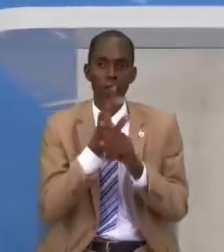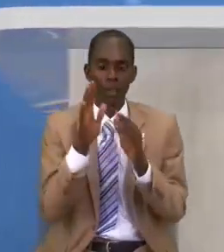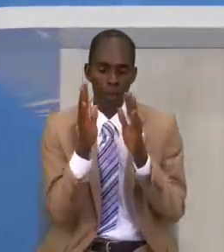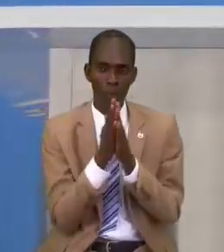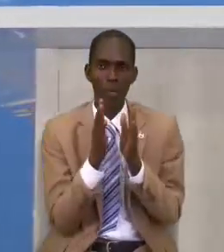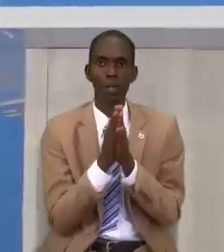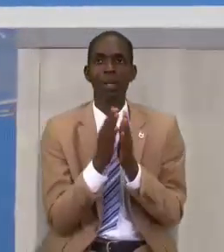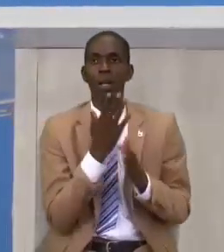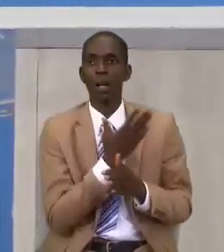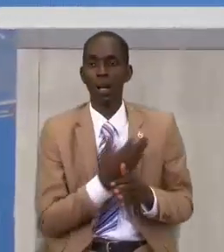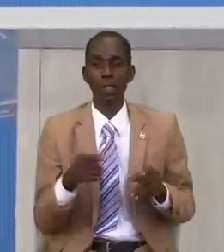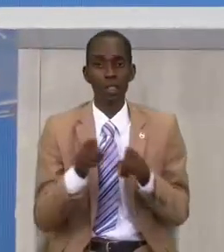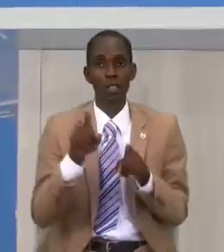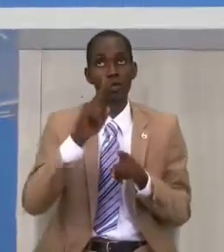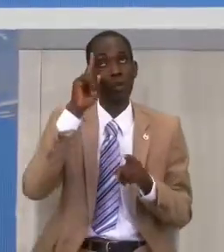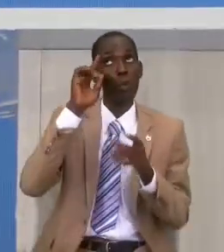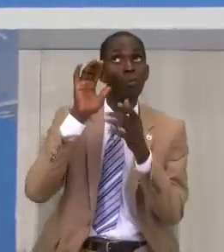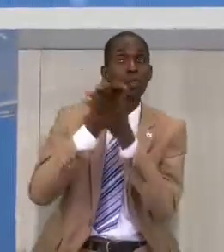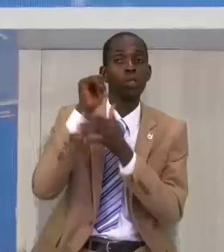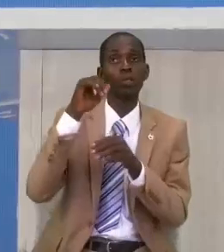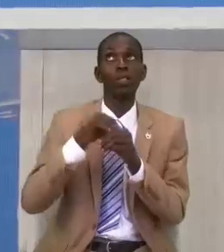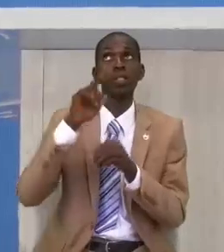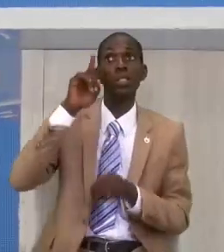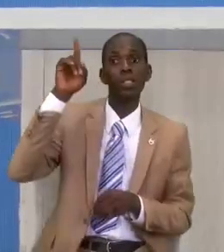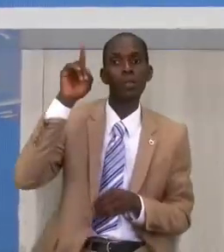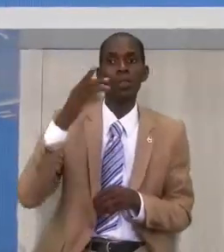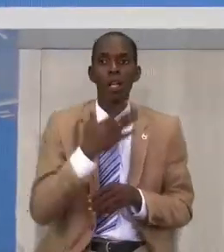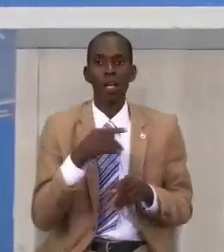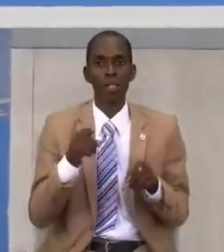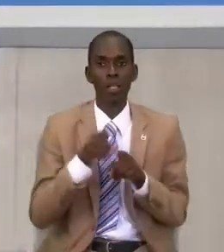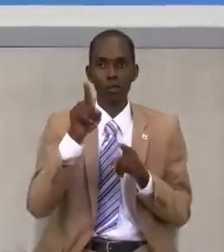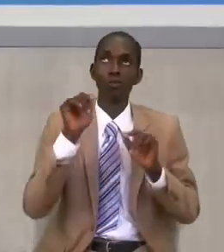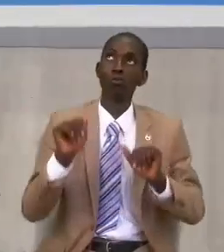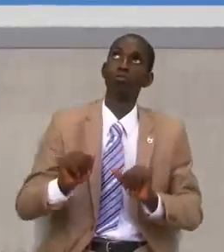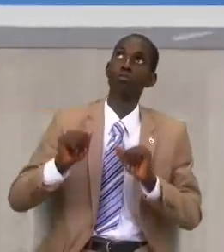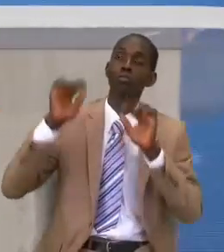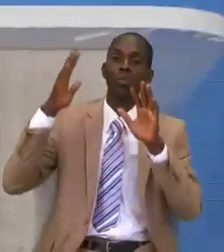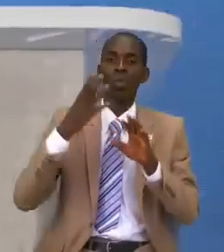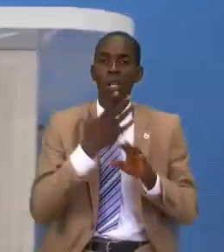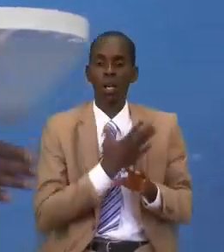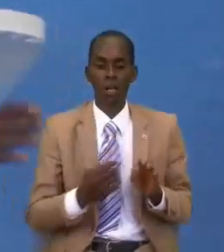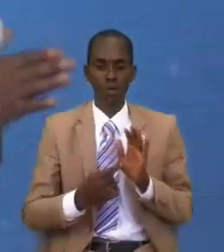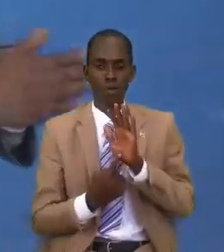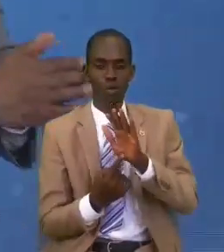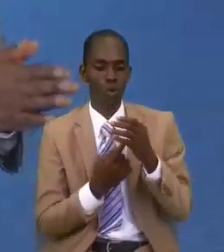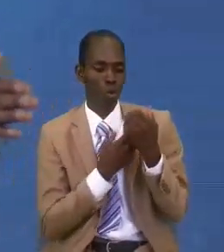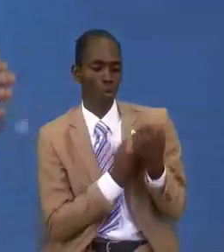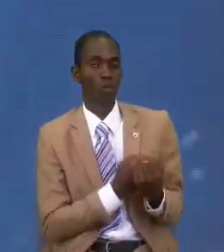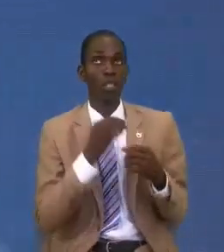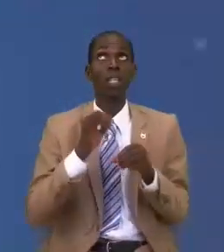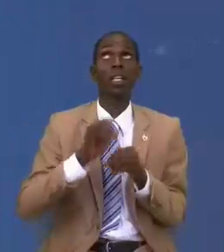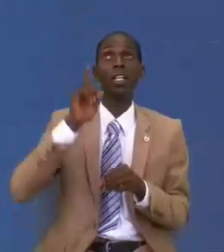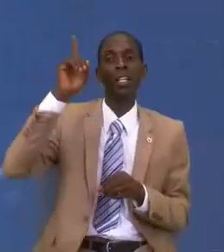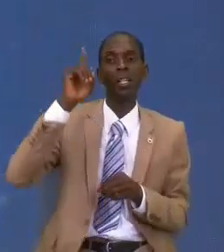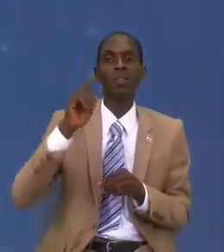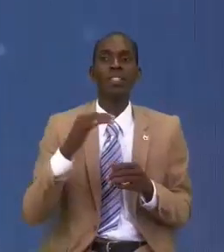Him, as you consecrate and you manifest confidence in Him. That answer will come to